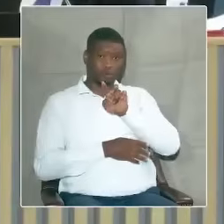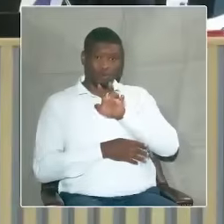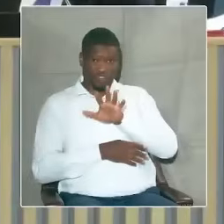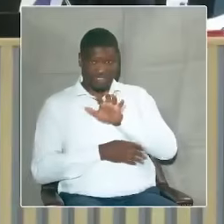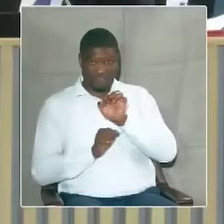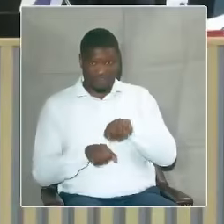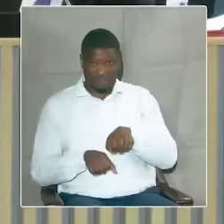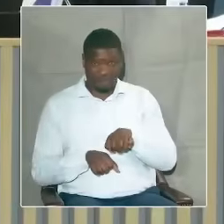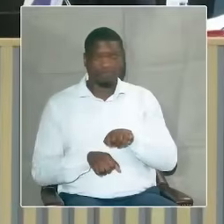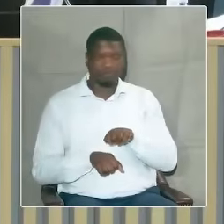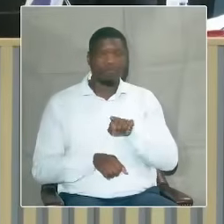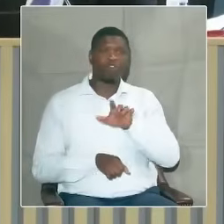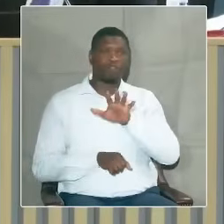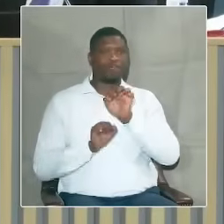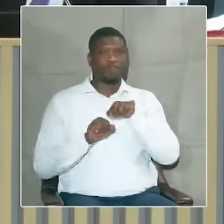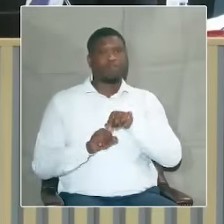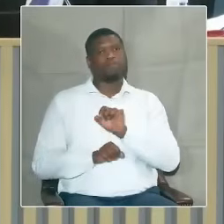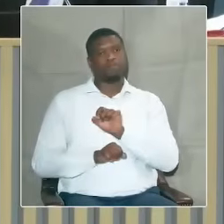179.5.